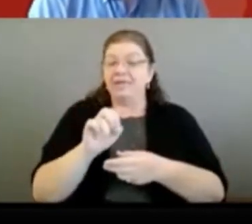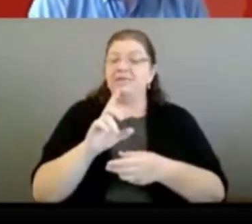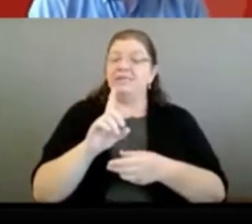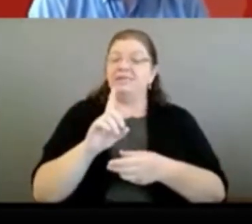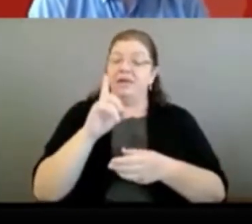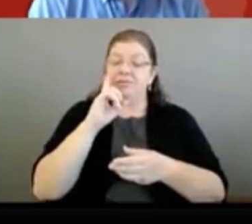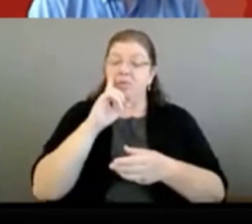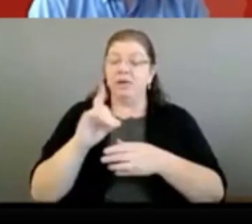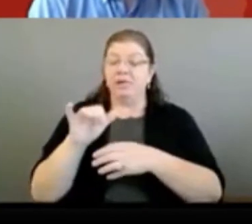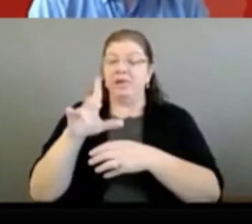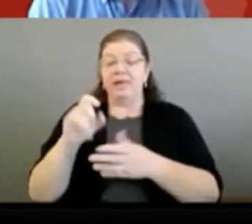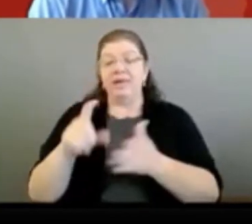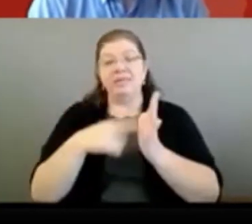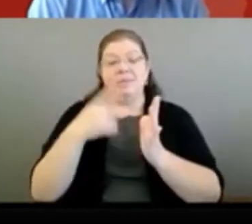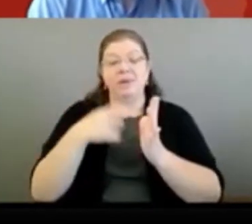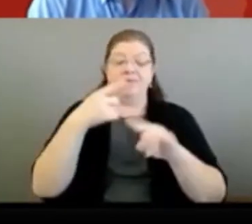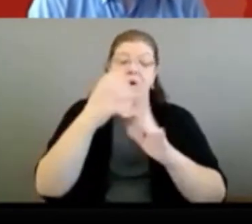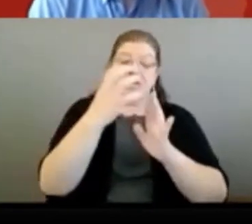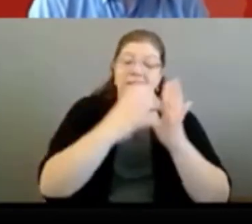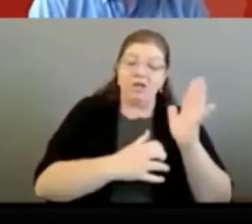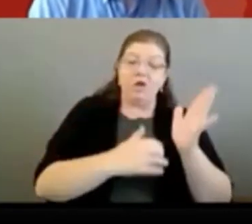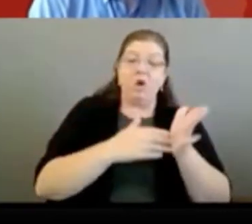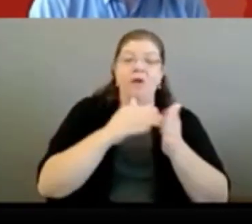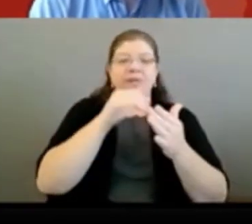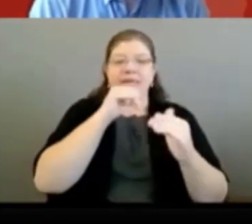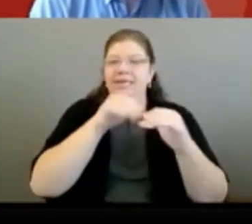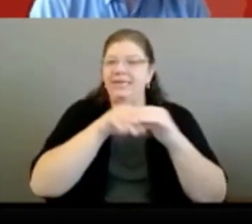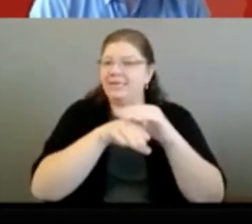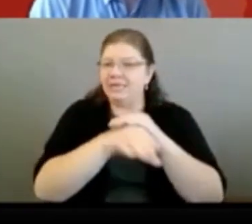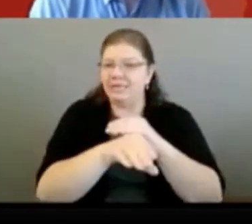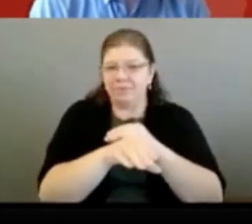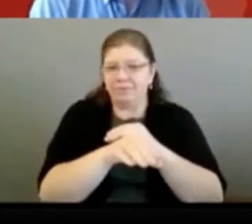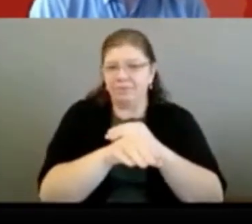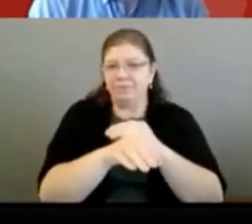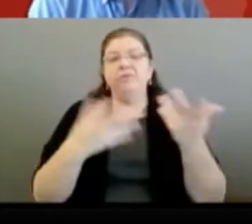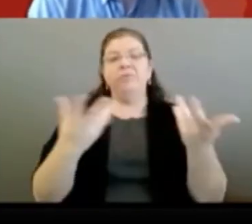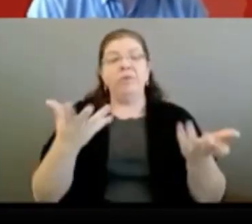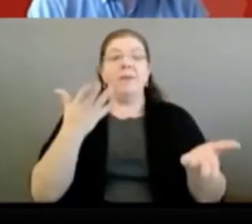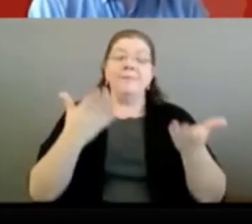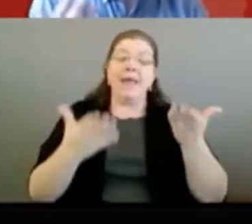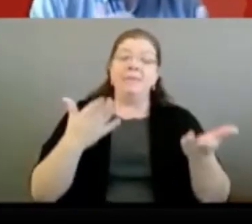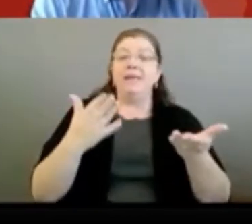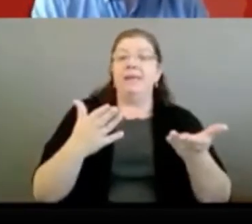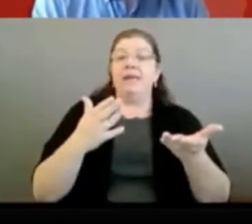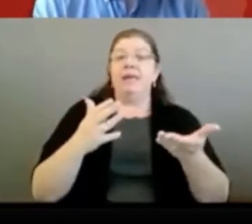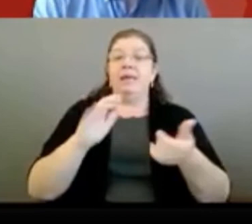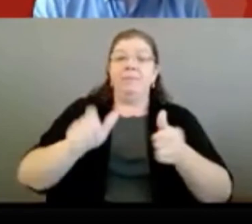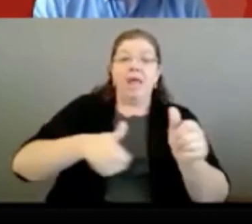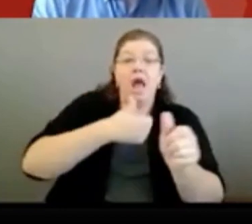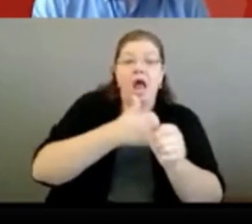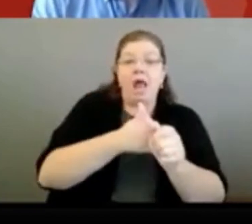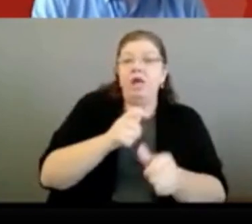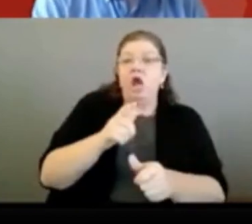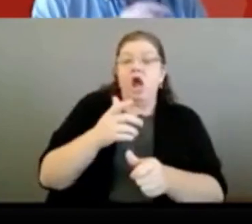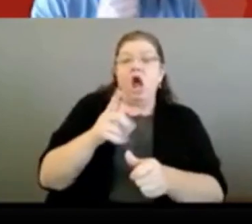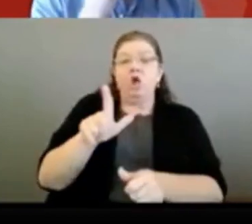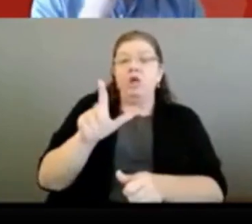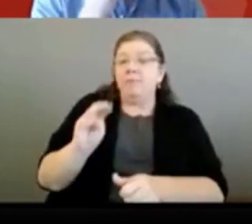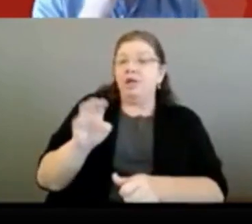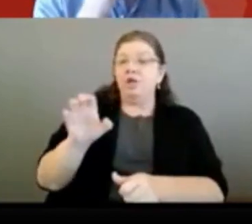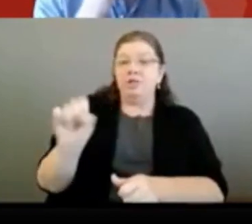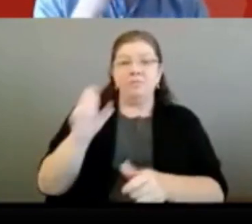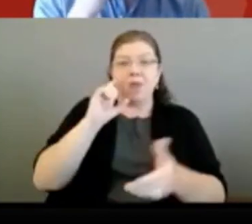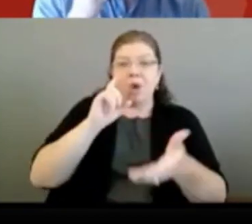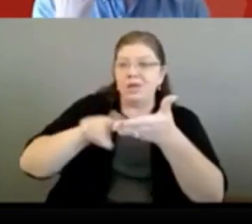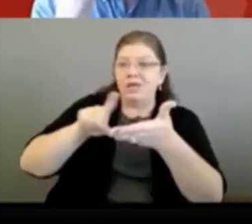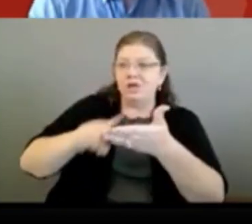data sometimes in particular, is often inaccessible. For example, it might be behind learning management systems that researchers